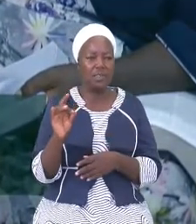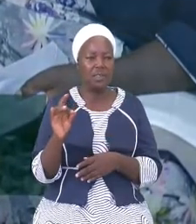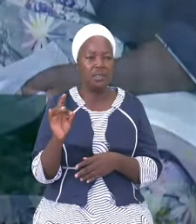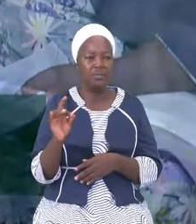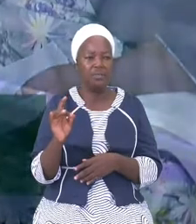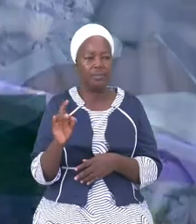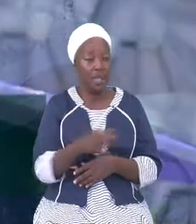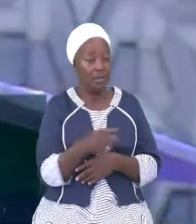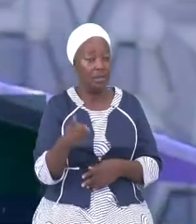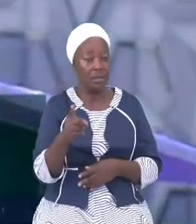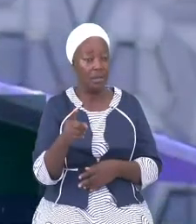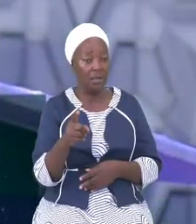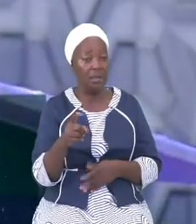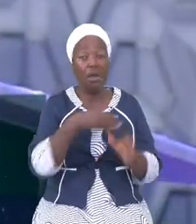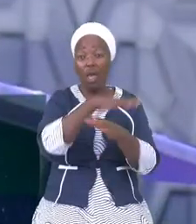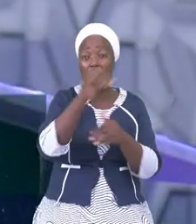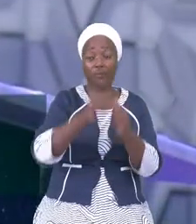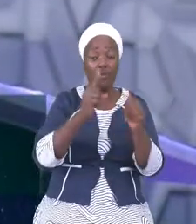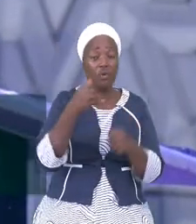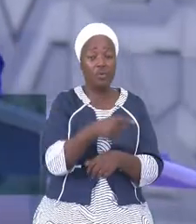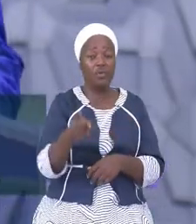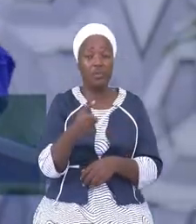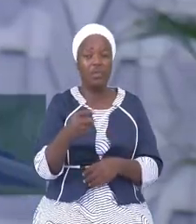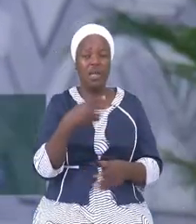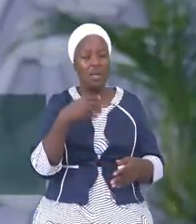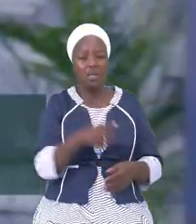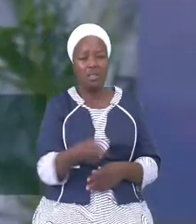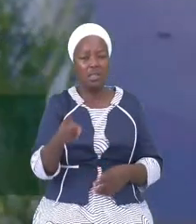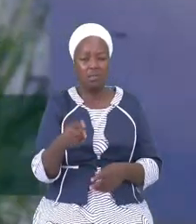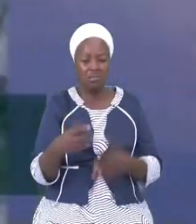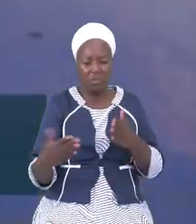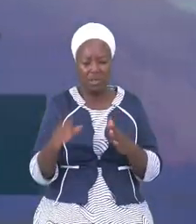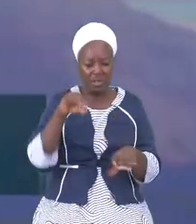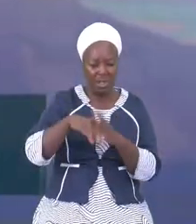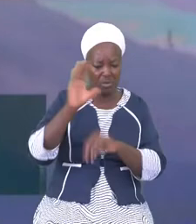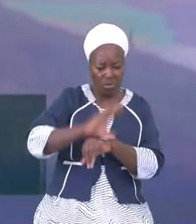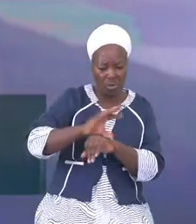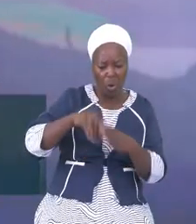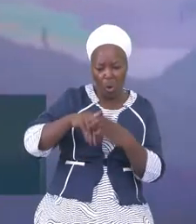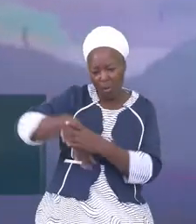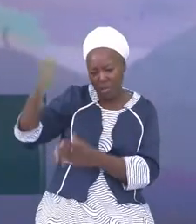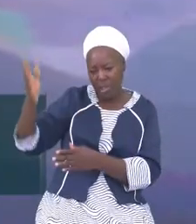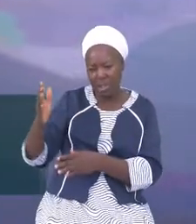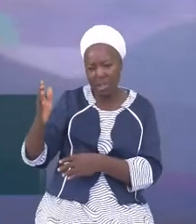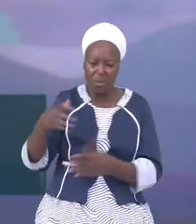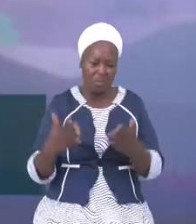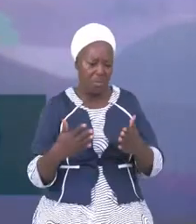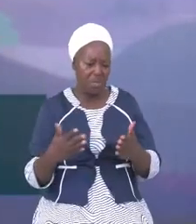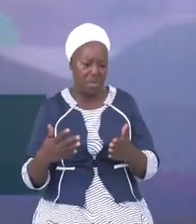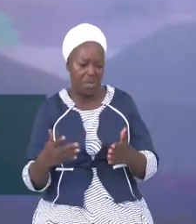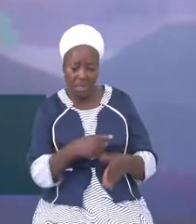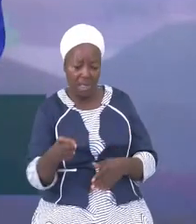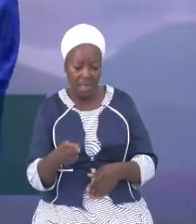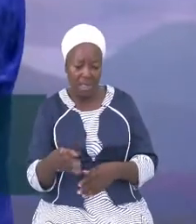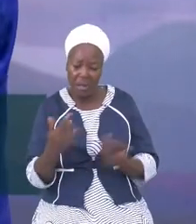says, they, all of them, they, whether they're in church or outside the church, they, whether they're learned or